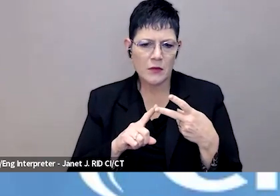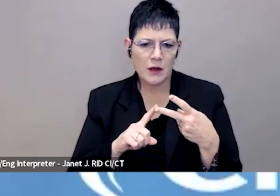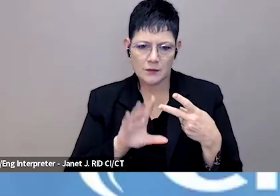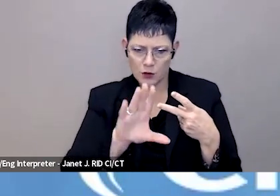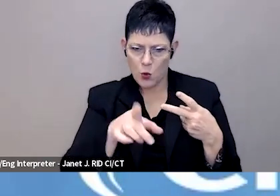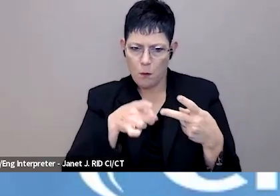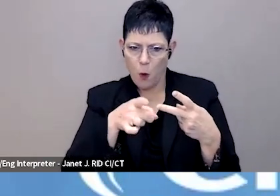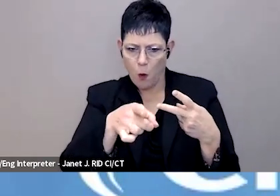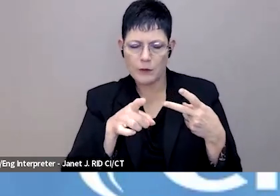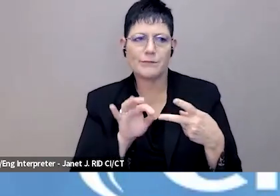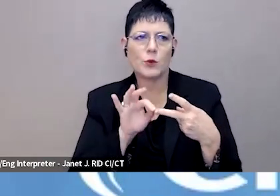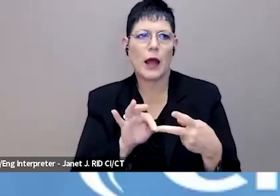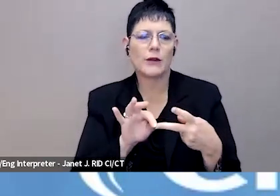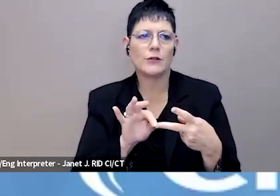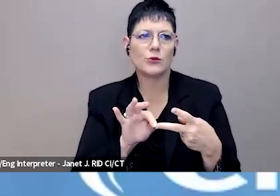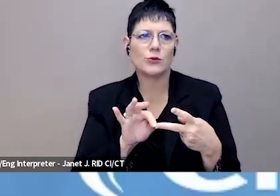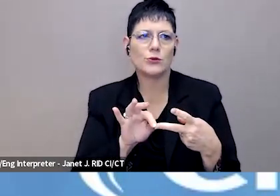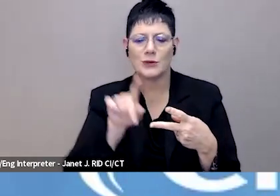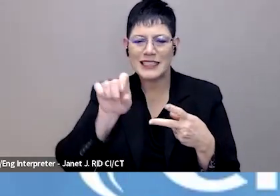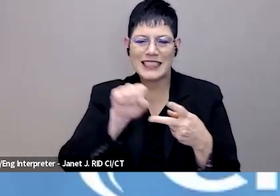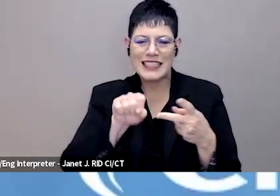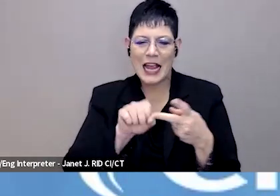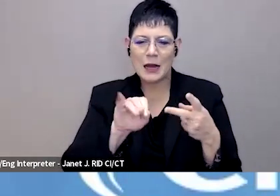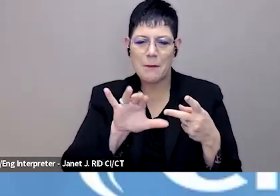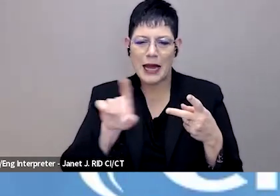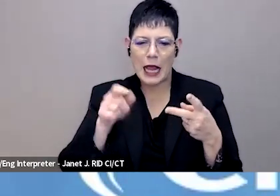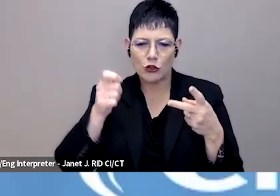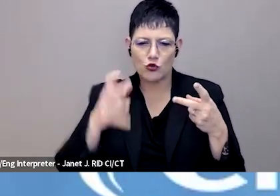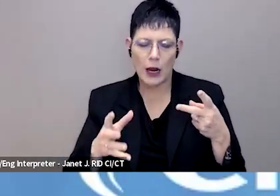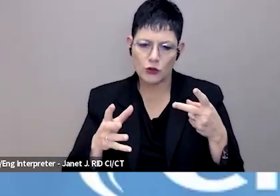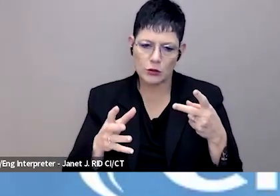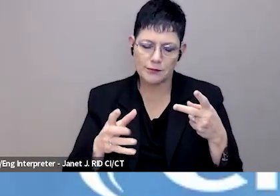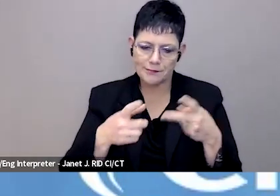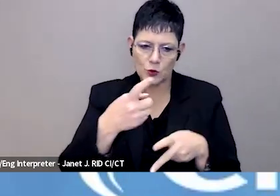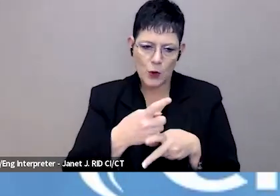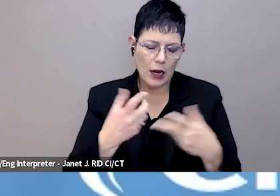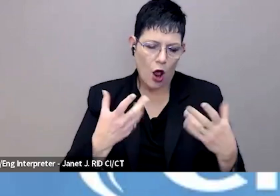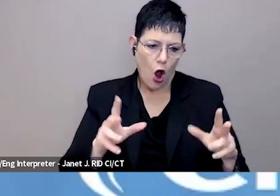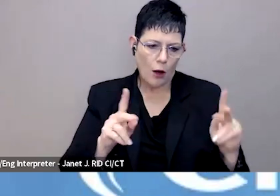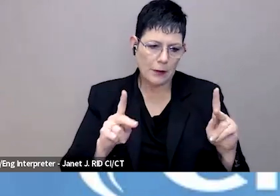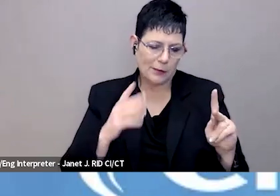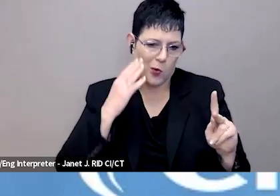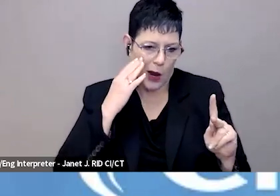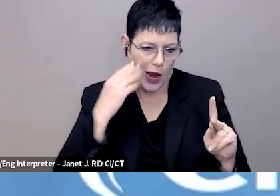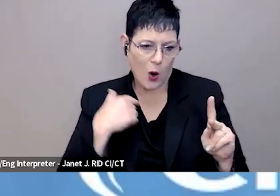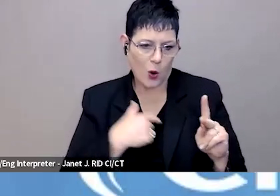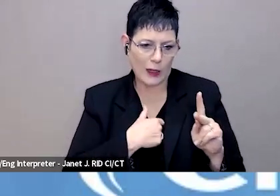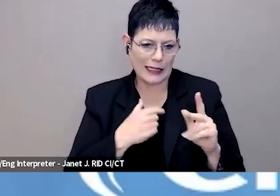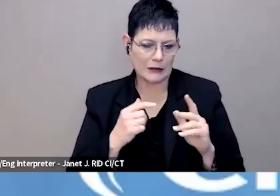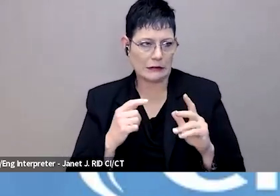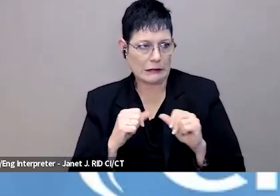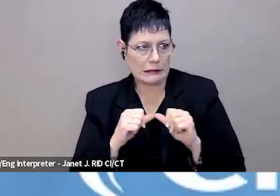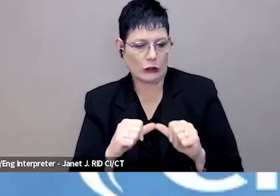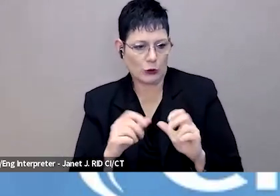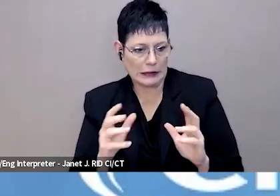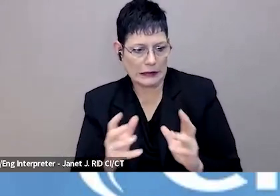your point about working with the state Medicaid directors, I think it is on a lot of radars. We continue to kind of push out things